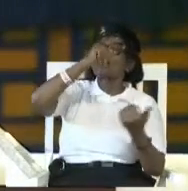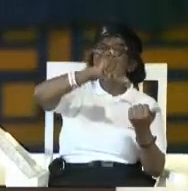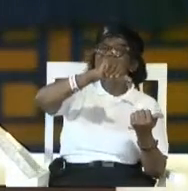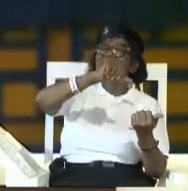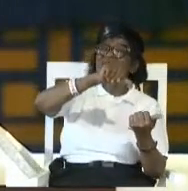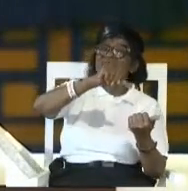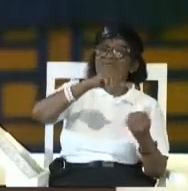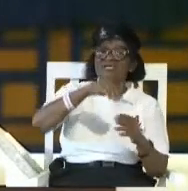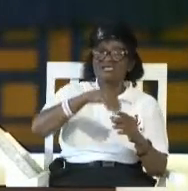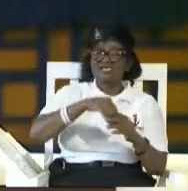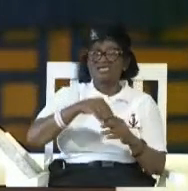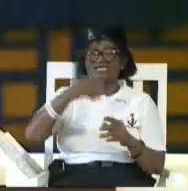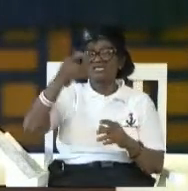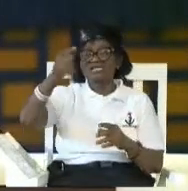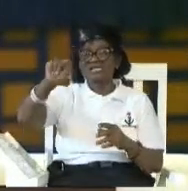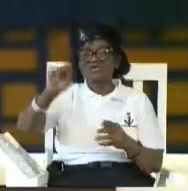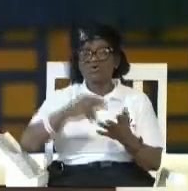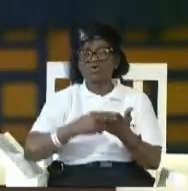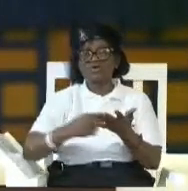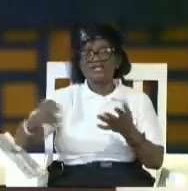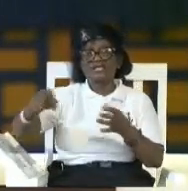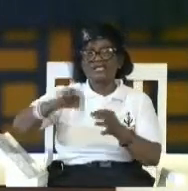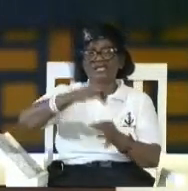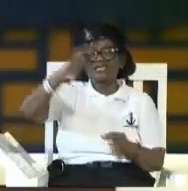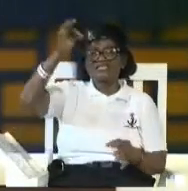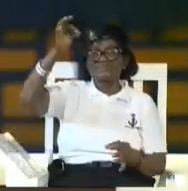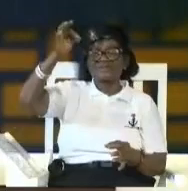in the Holy Spirit.